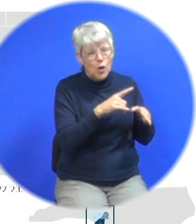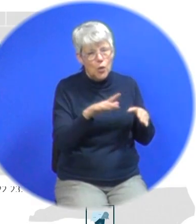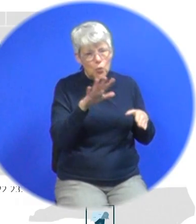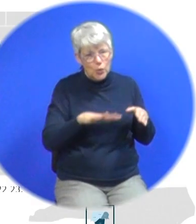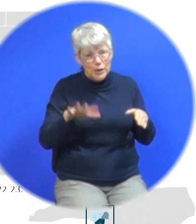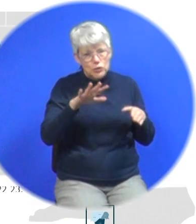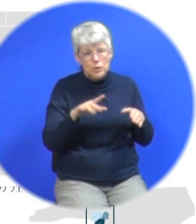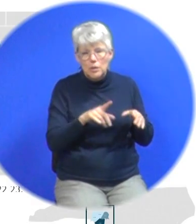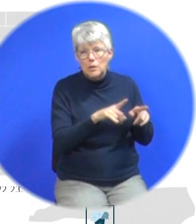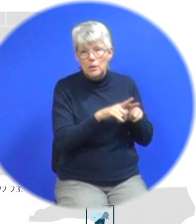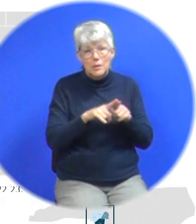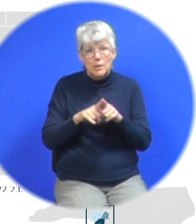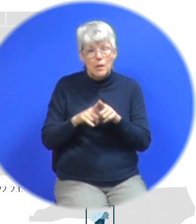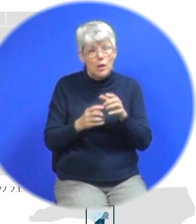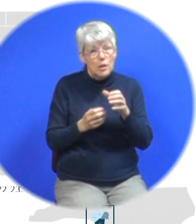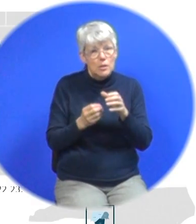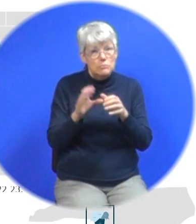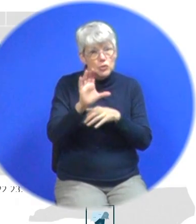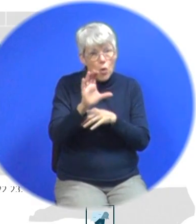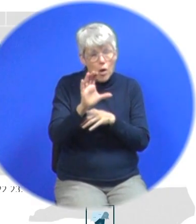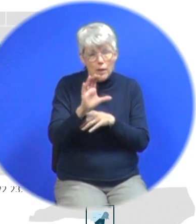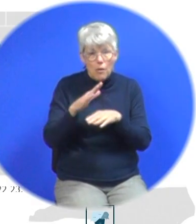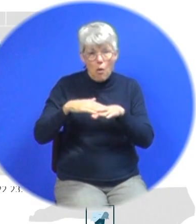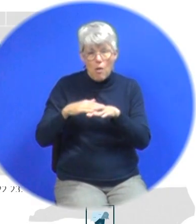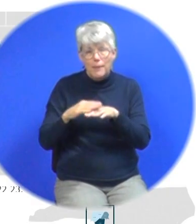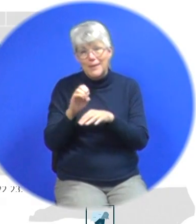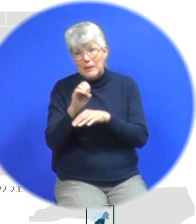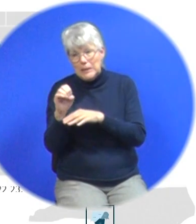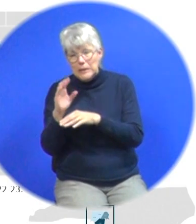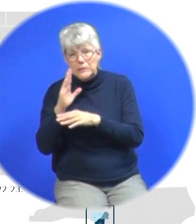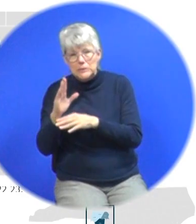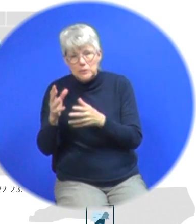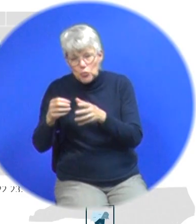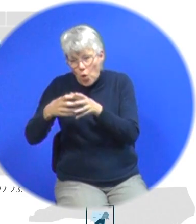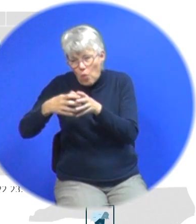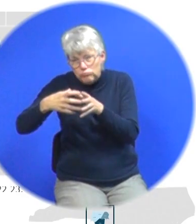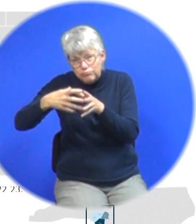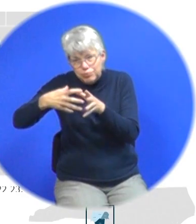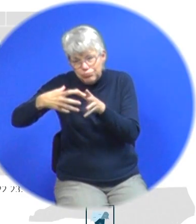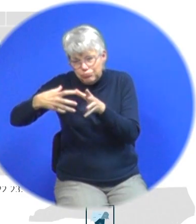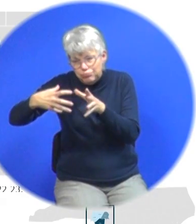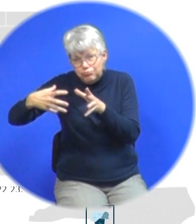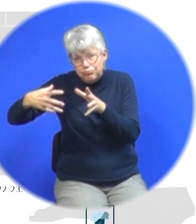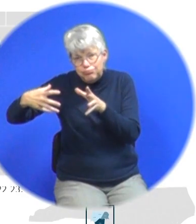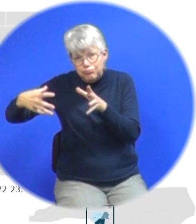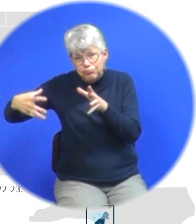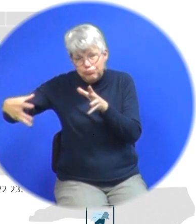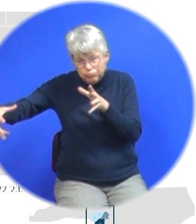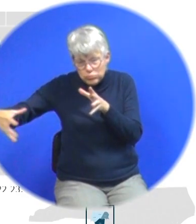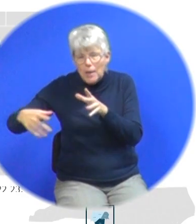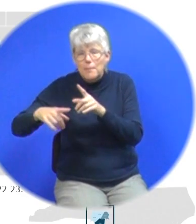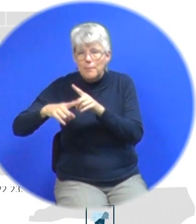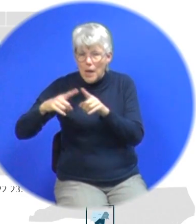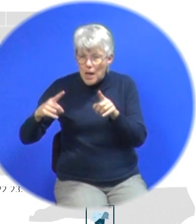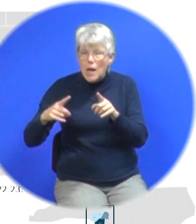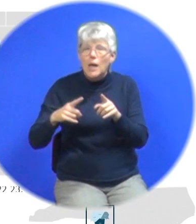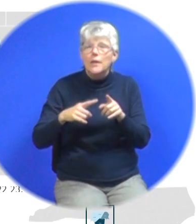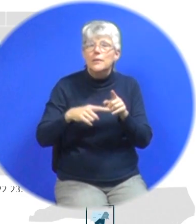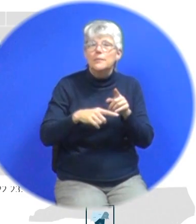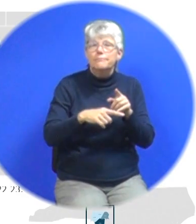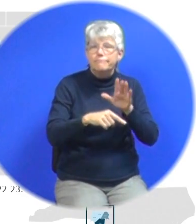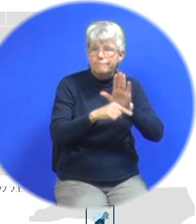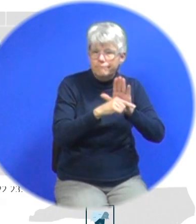side of Charlotte. As you see there, the population increases in surrounding counties, and it comes at a cost to western North Carolina that